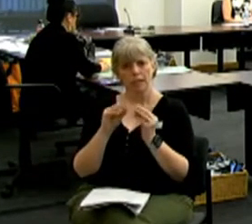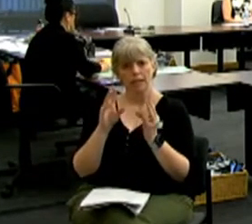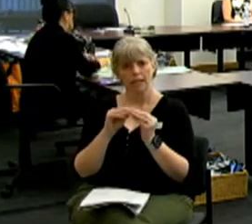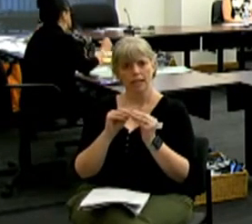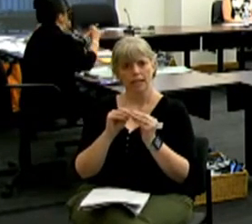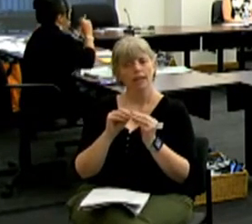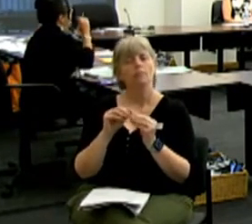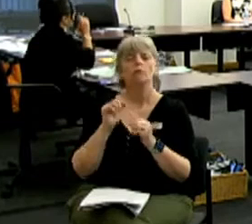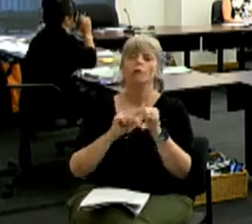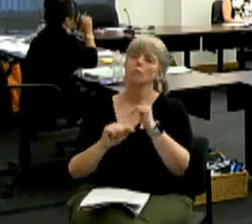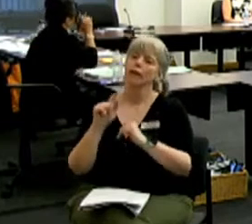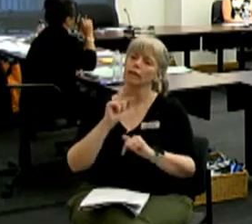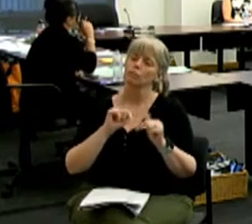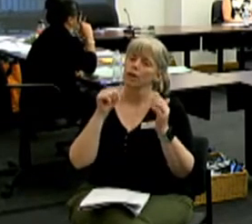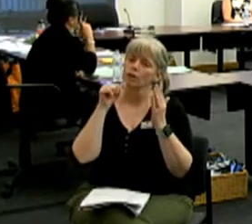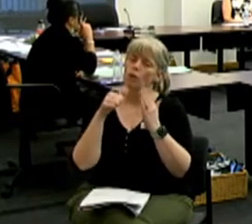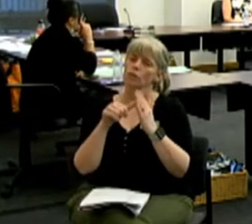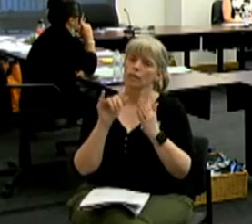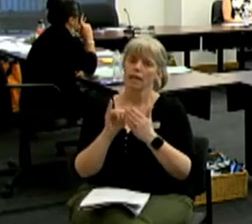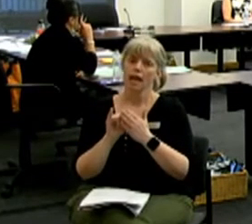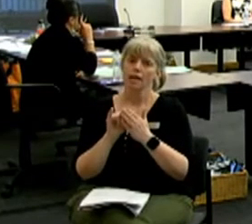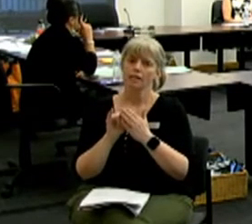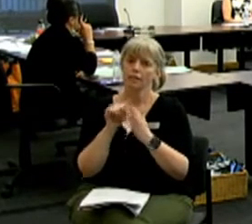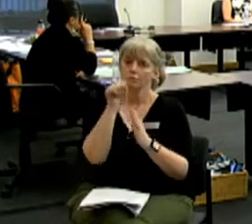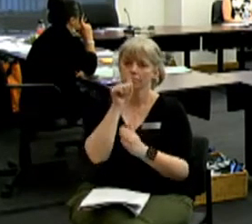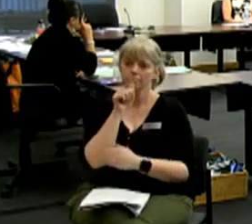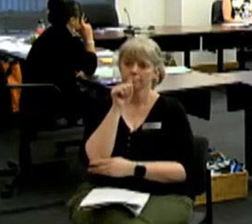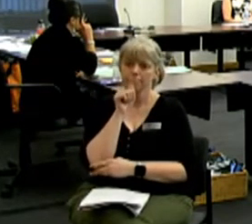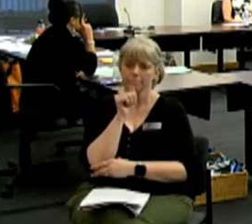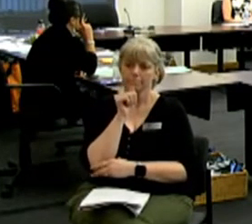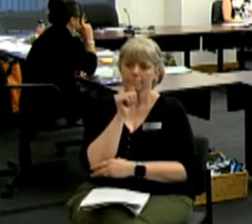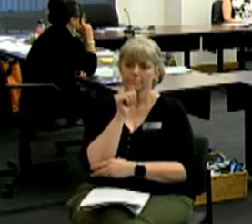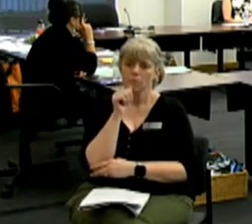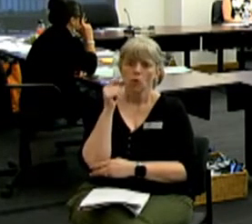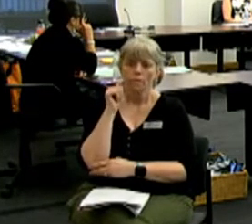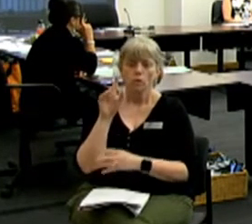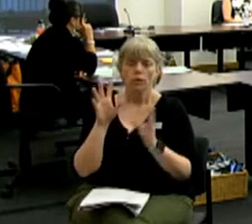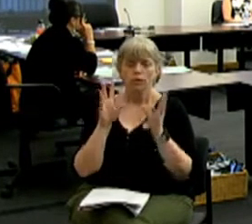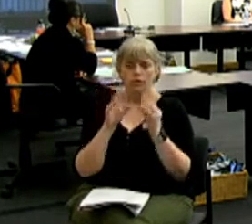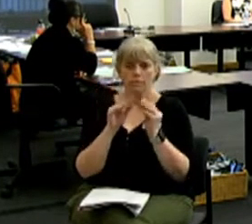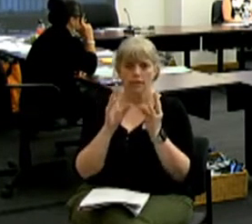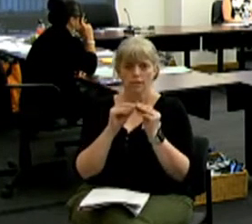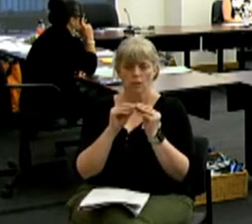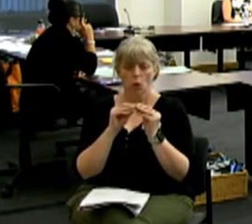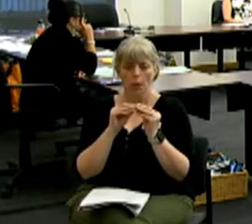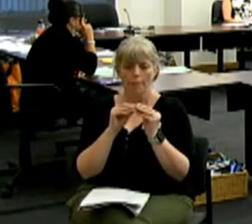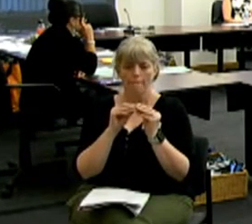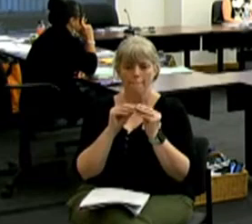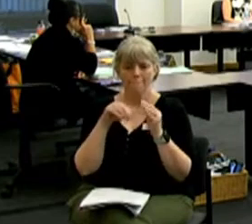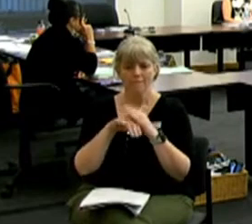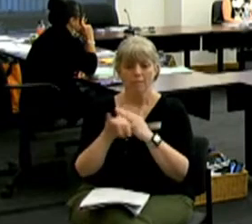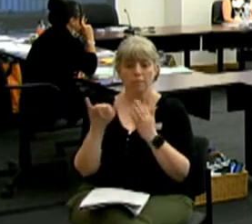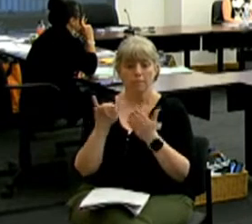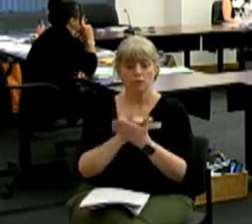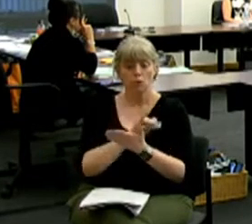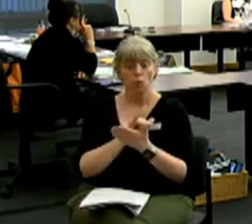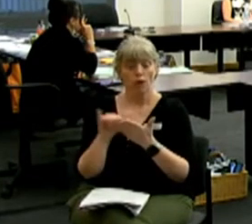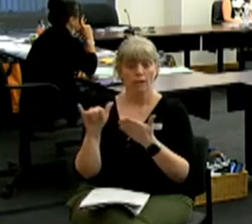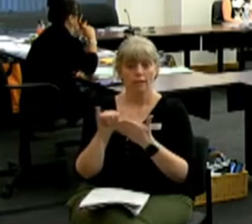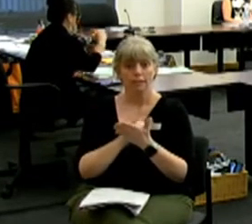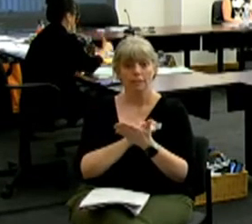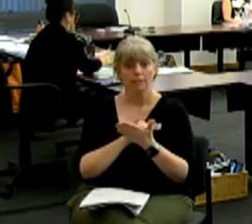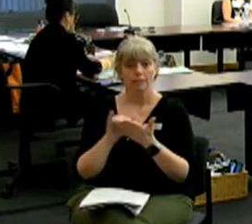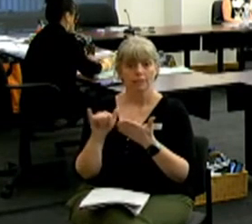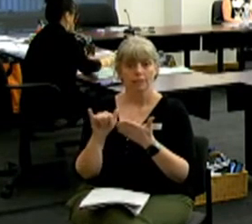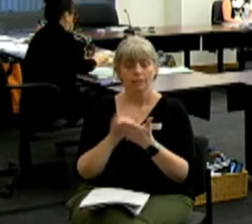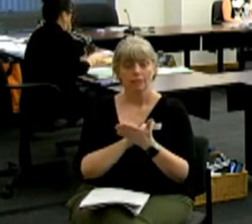to go back to my notes on that, so bear with me. For the convention that's going to be in New York,